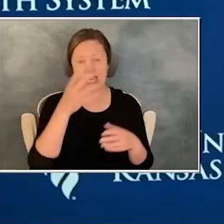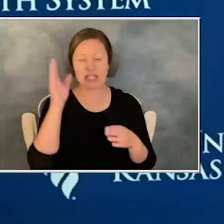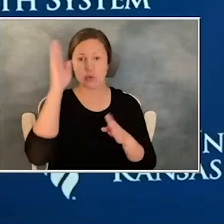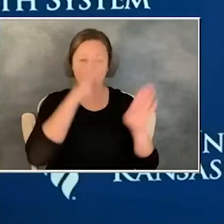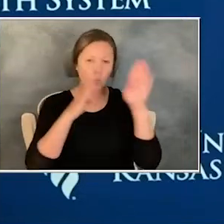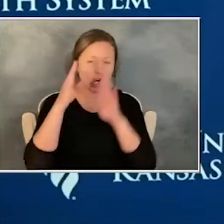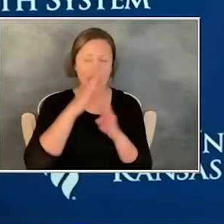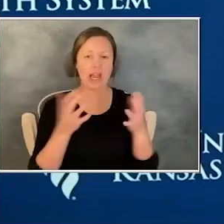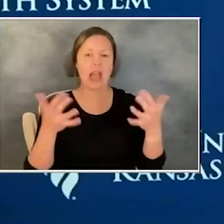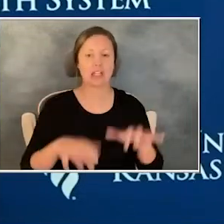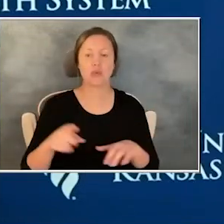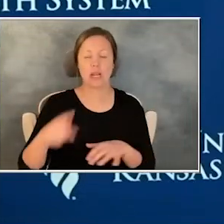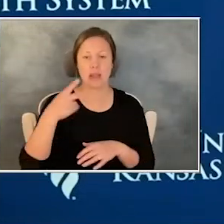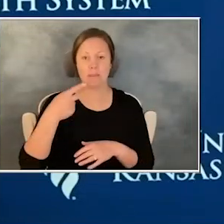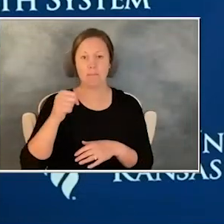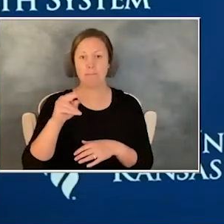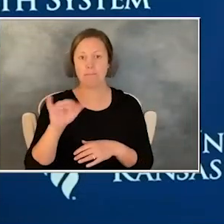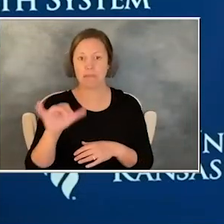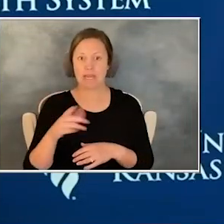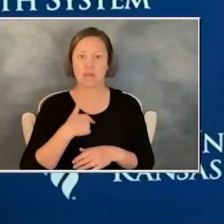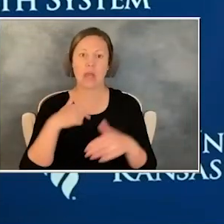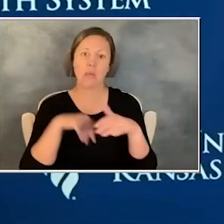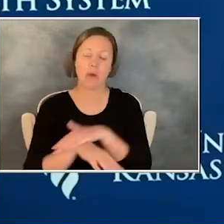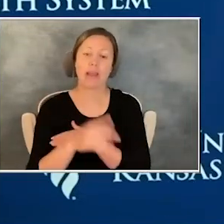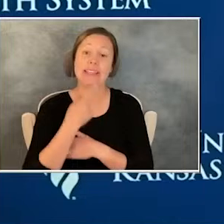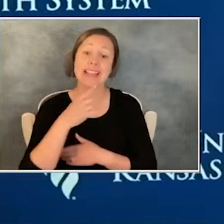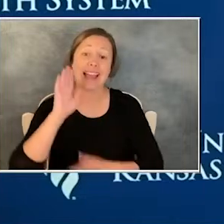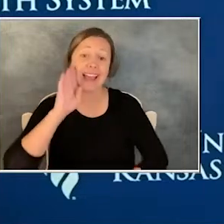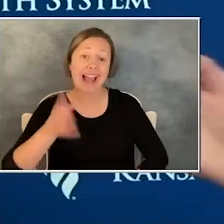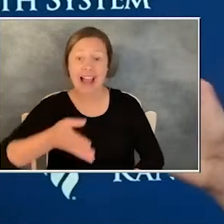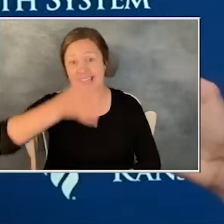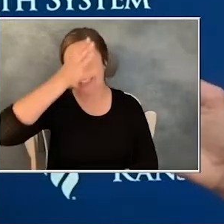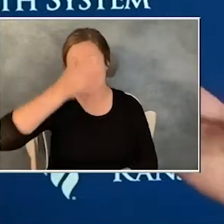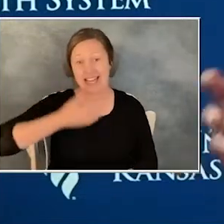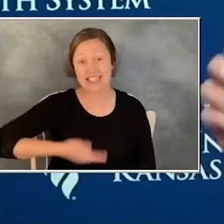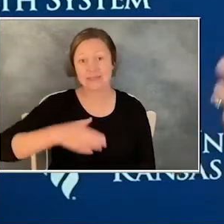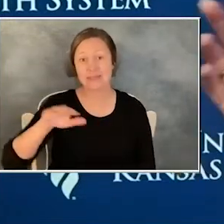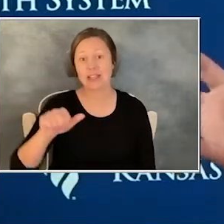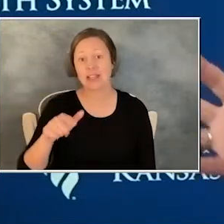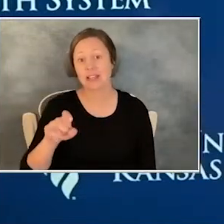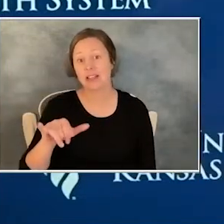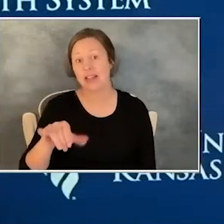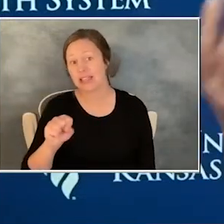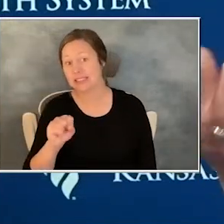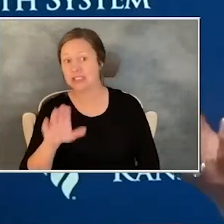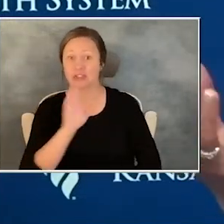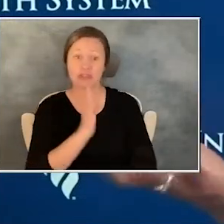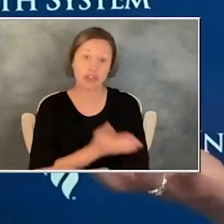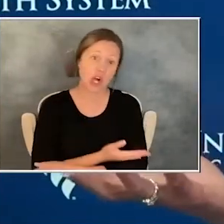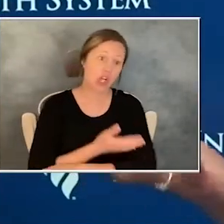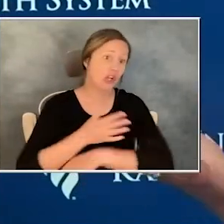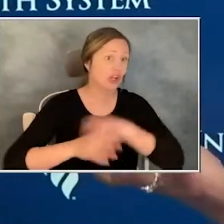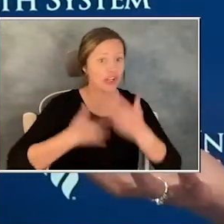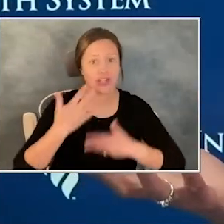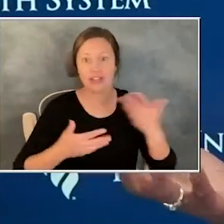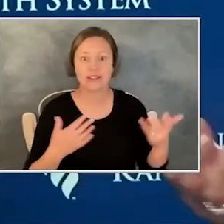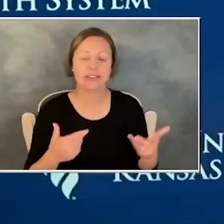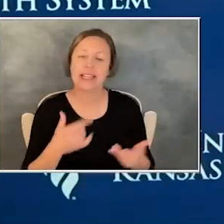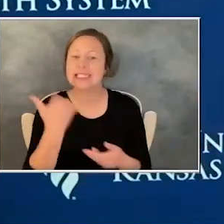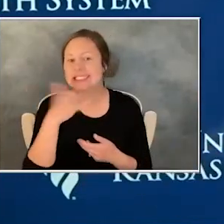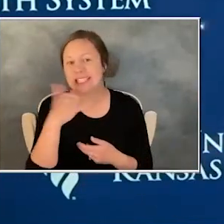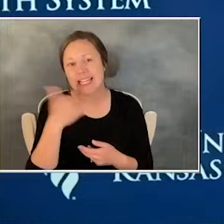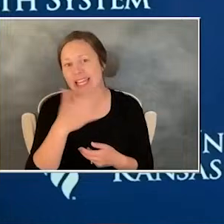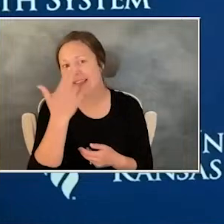to panic. So I walk into his room and I say, "Hi, Daddy, it's me, Alexis, your daughter," and I'll do a tap dance. I do something silly or funny,